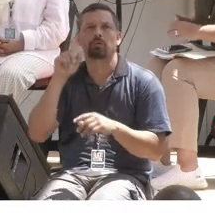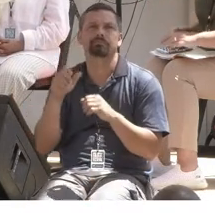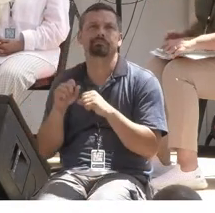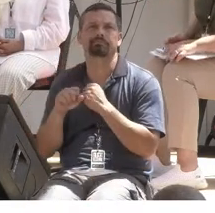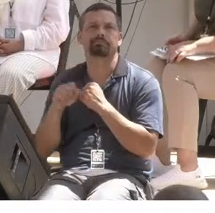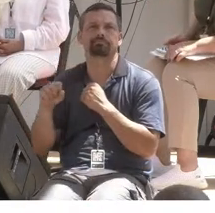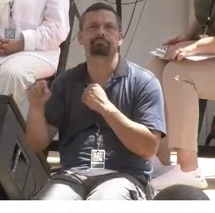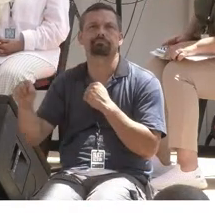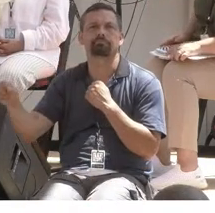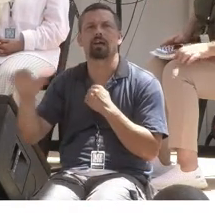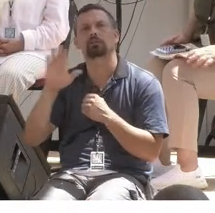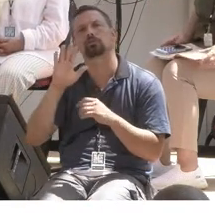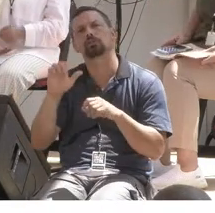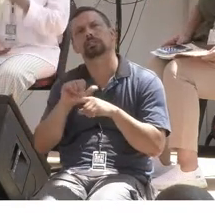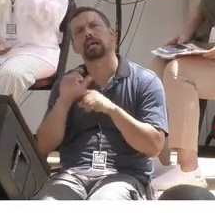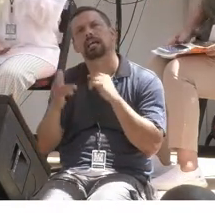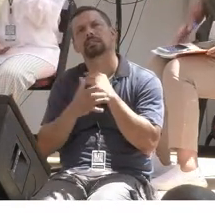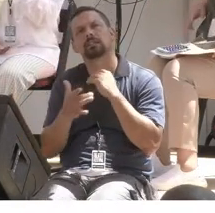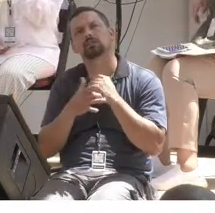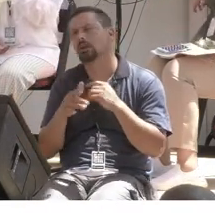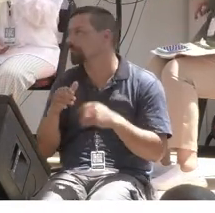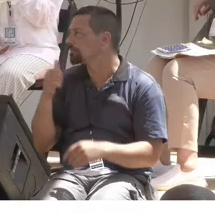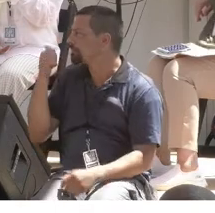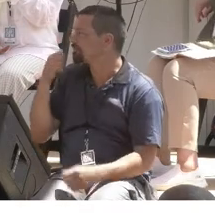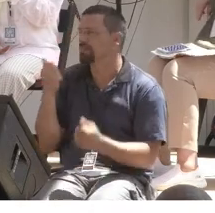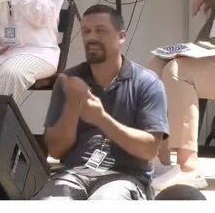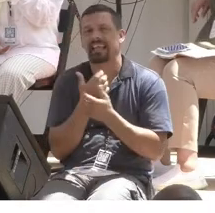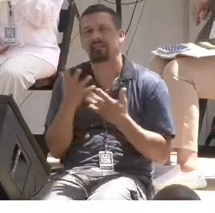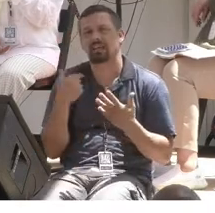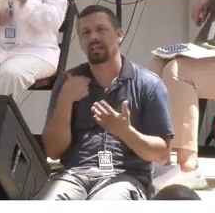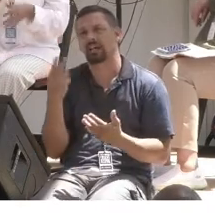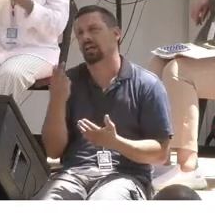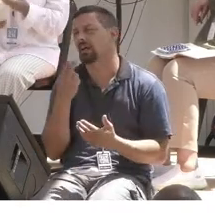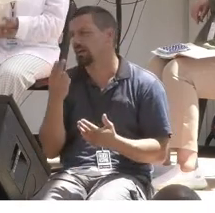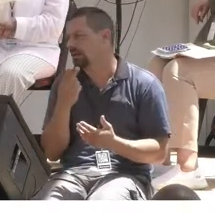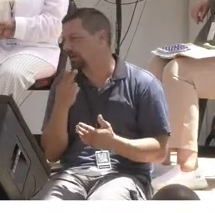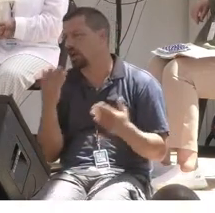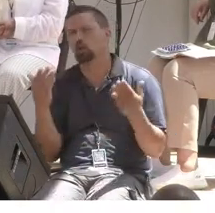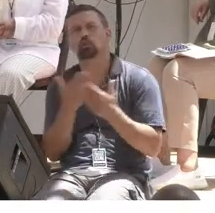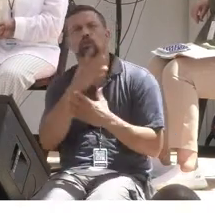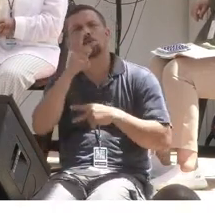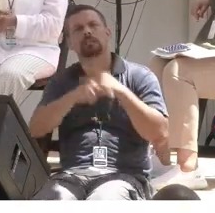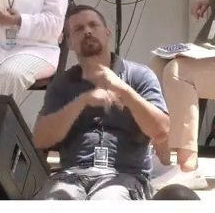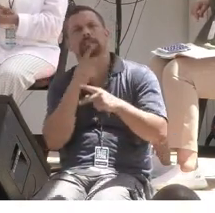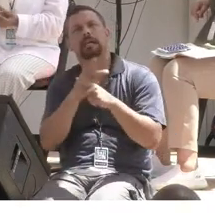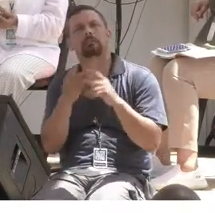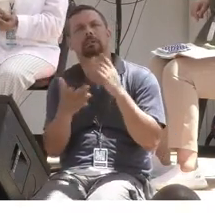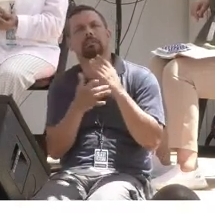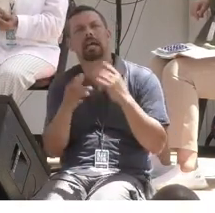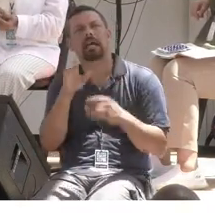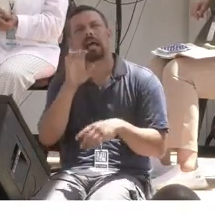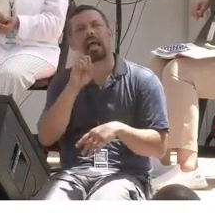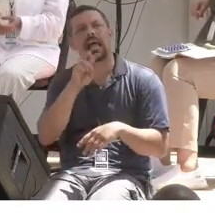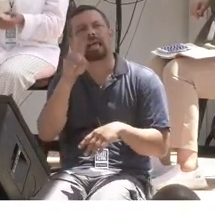about technology in your practice. Actually, everything I use is just a new kind of technology, even the wheel itself. So we do